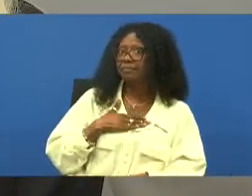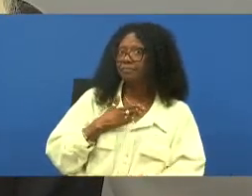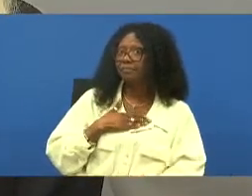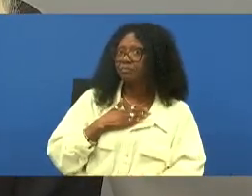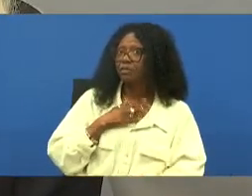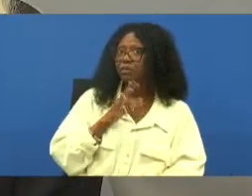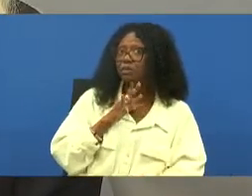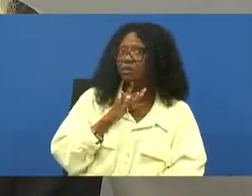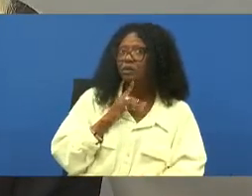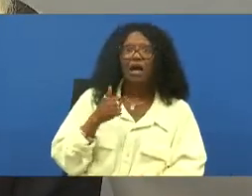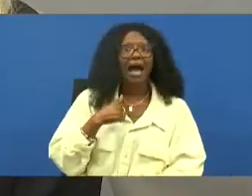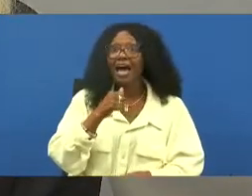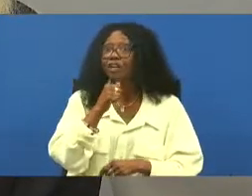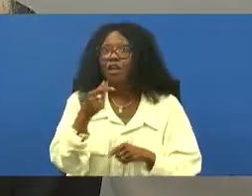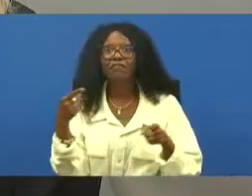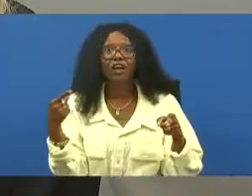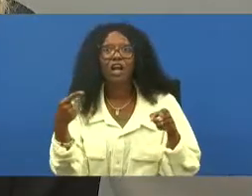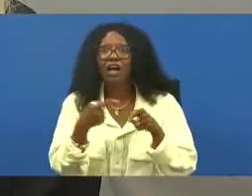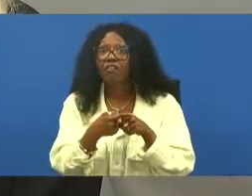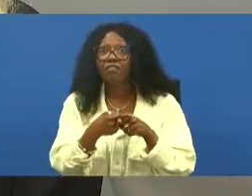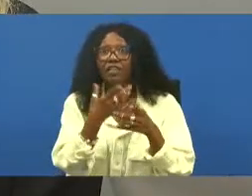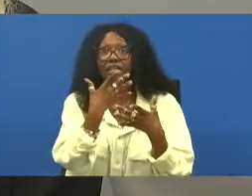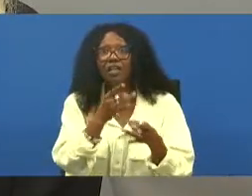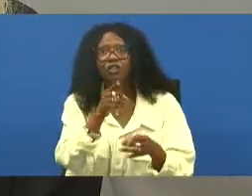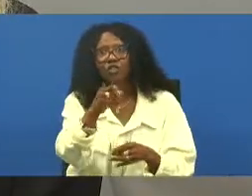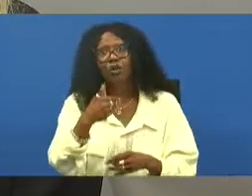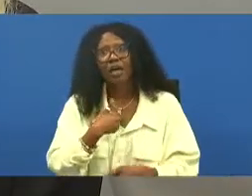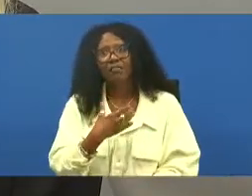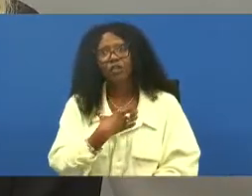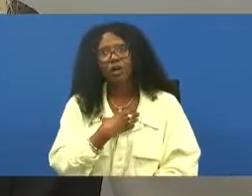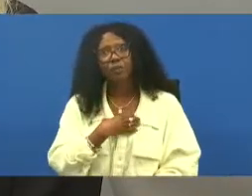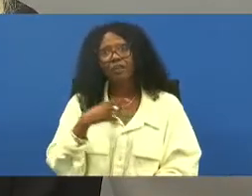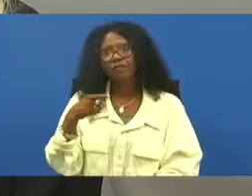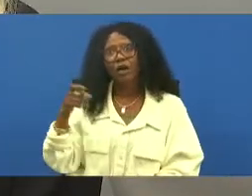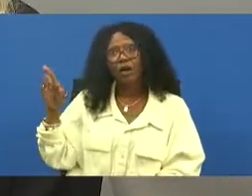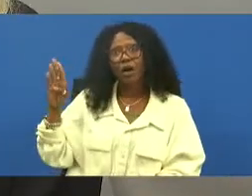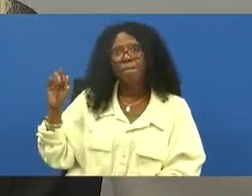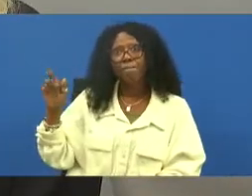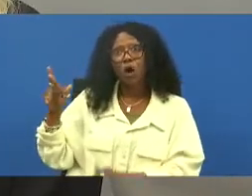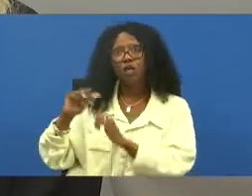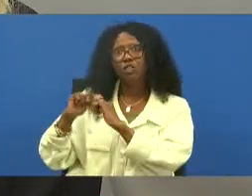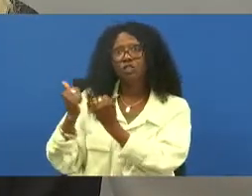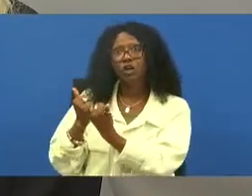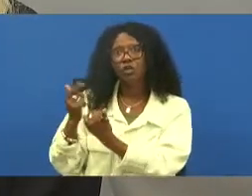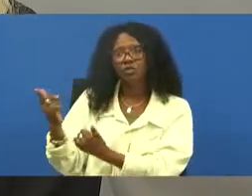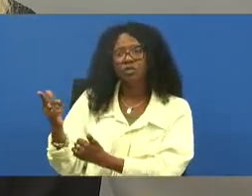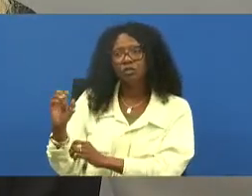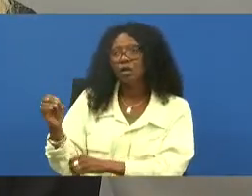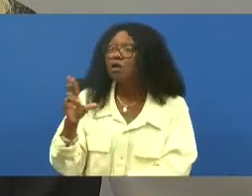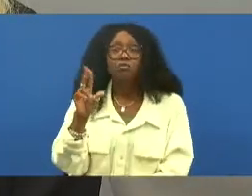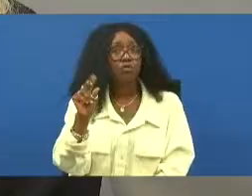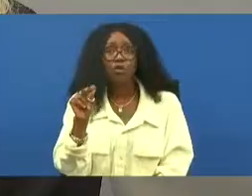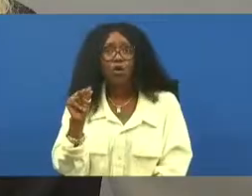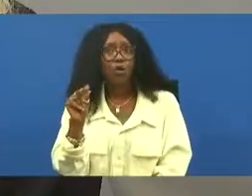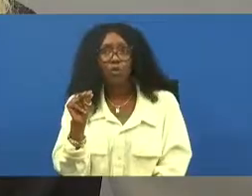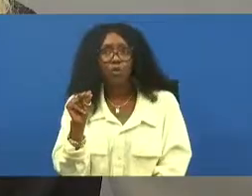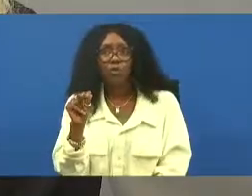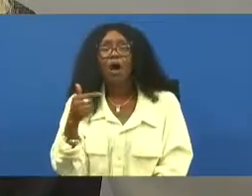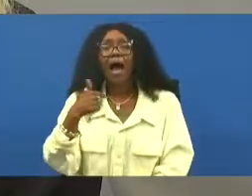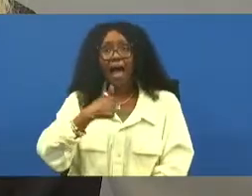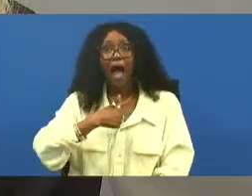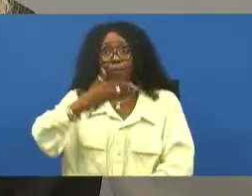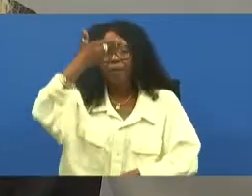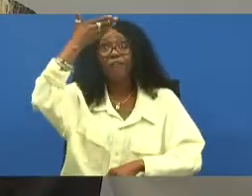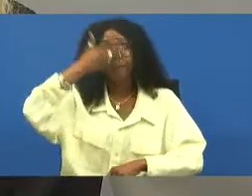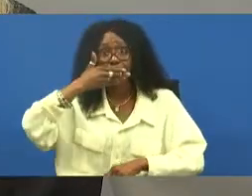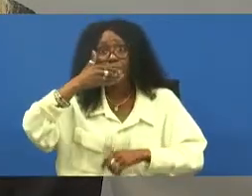I do not have a conflict of interest. Do you have any complaints from the Bar Association? Not or- at all. Thank What you, I sir. do is I end up with the front page of the